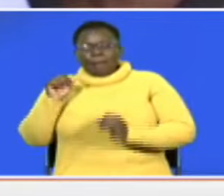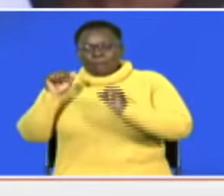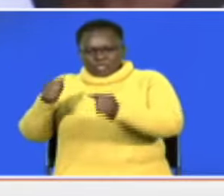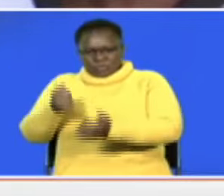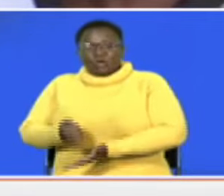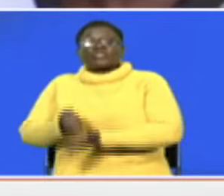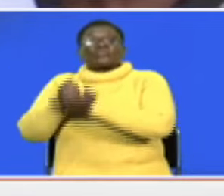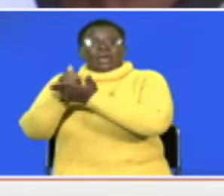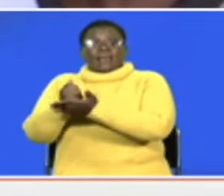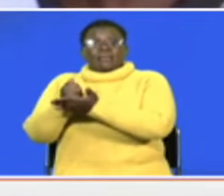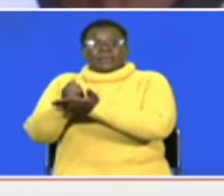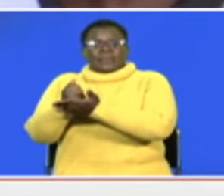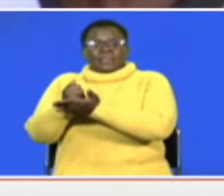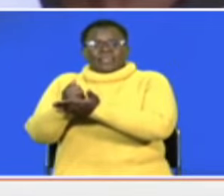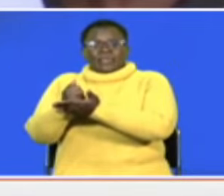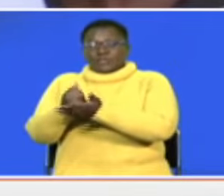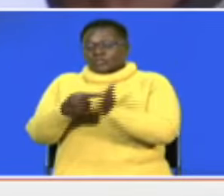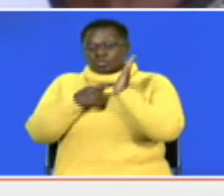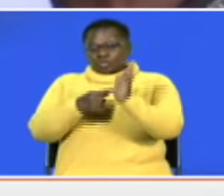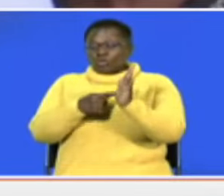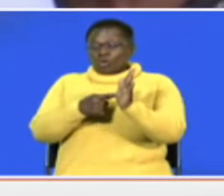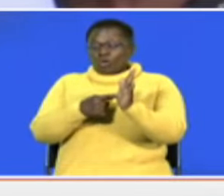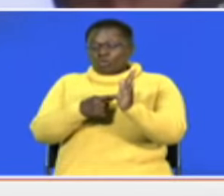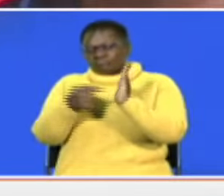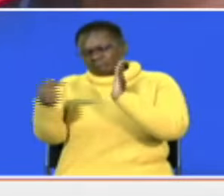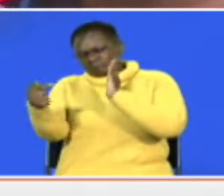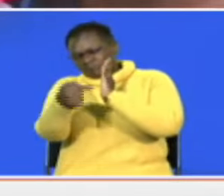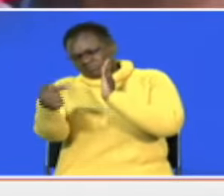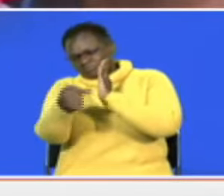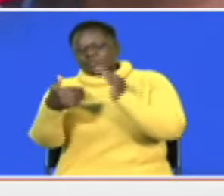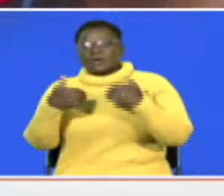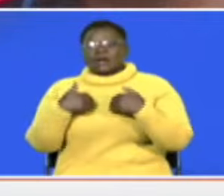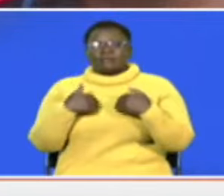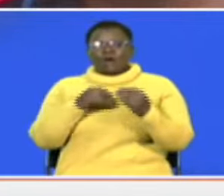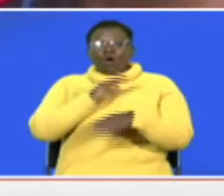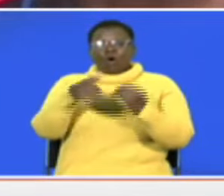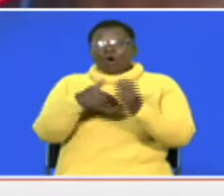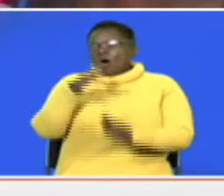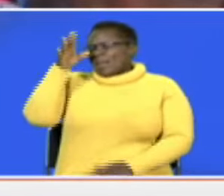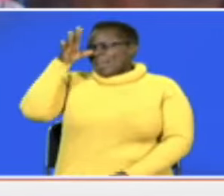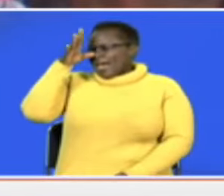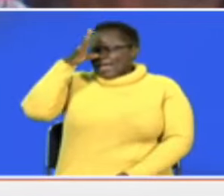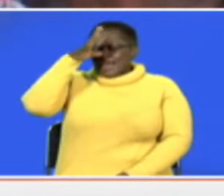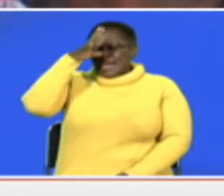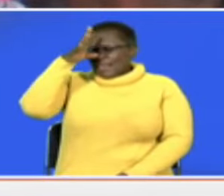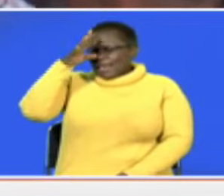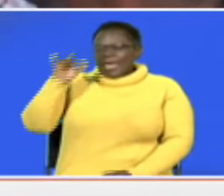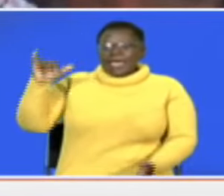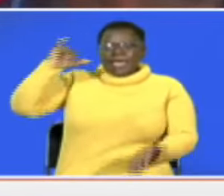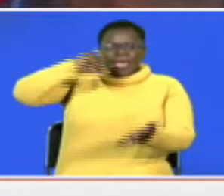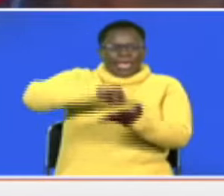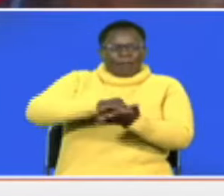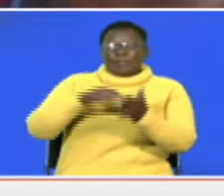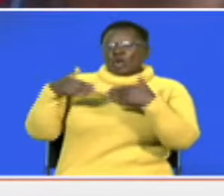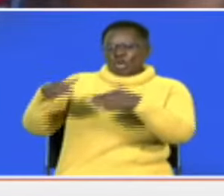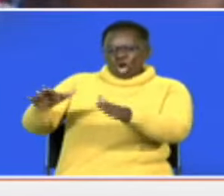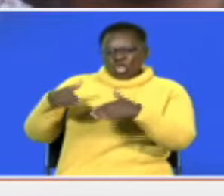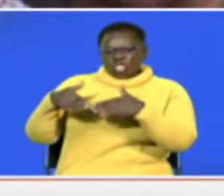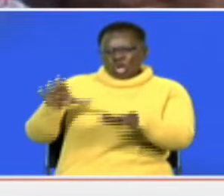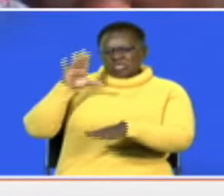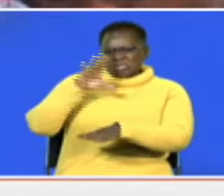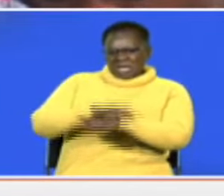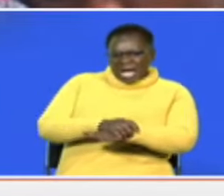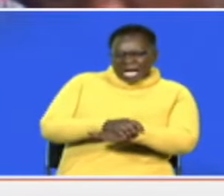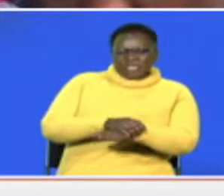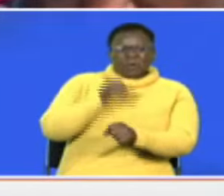in such modernization? It tells you there is something fishy. So all these lies that airports are making losses,